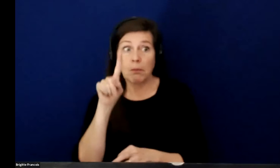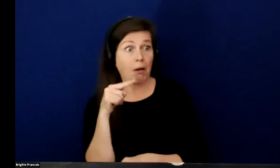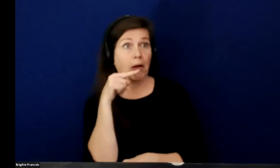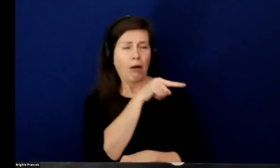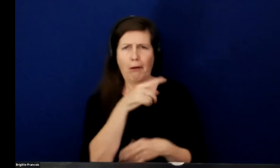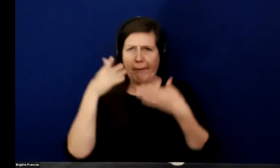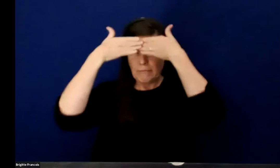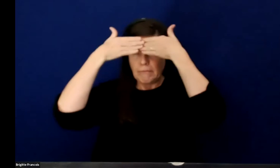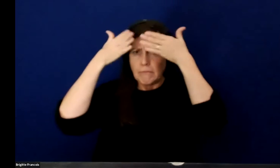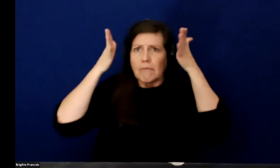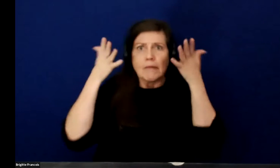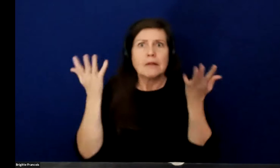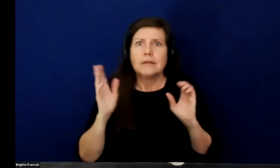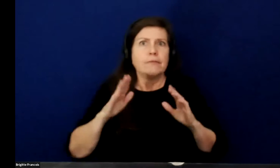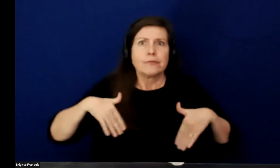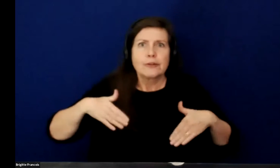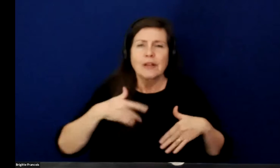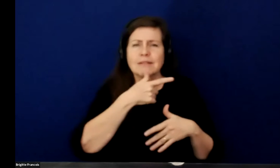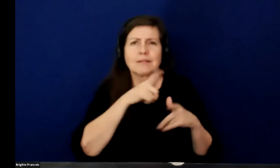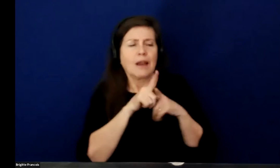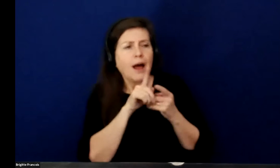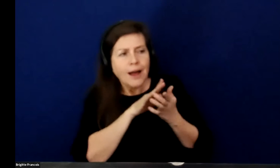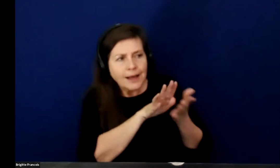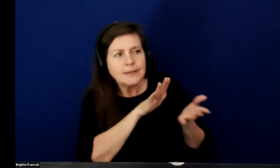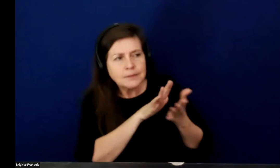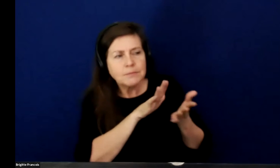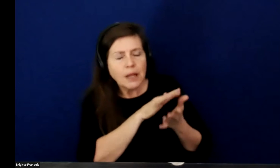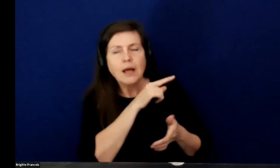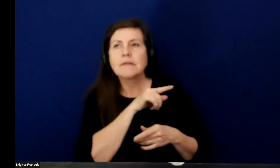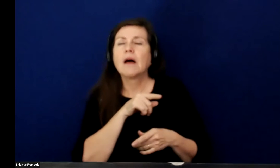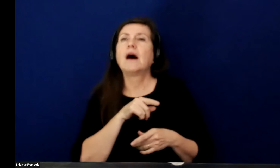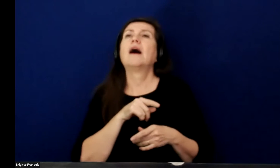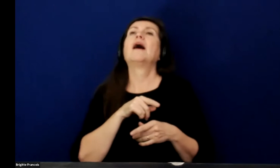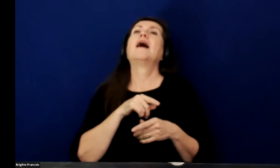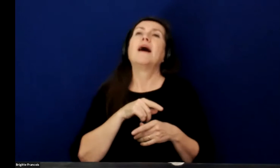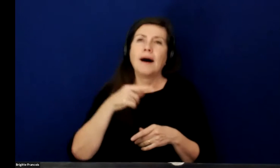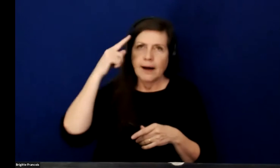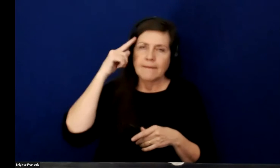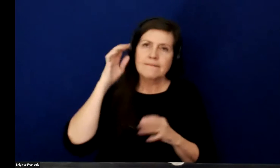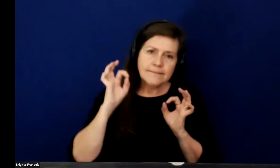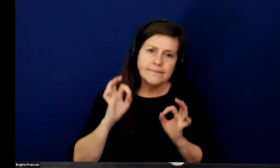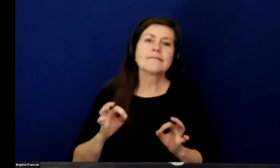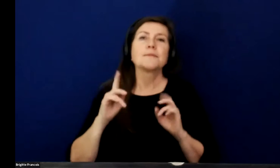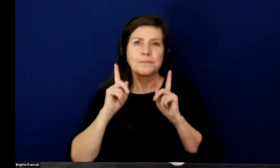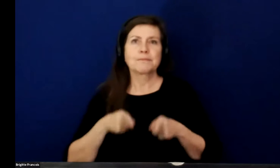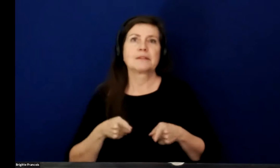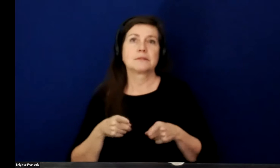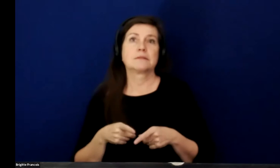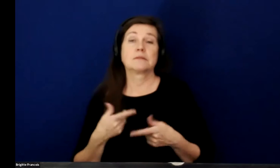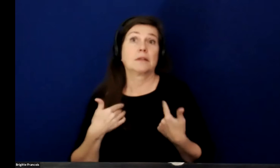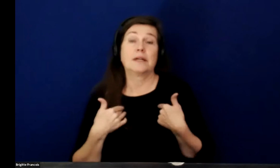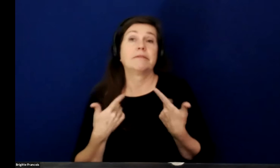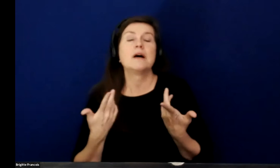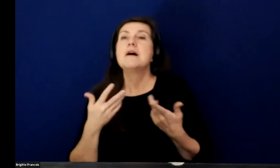too comfortable in the truth that says that it's something we need. But if we never put on the standard